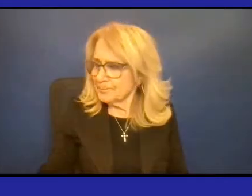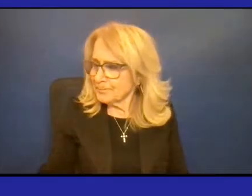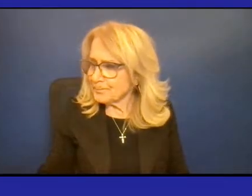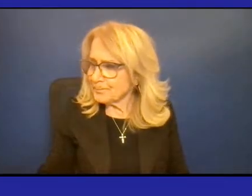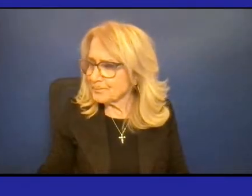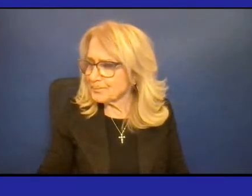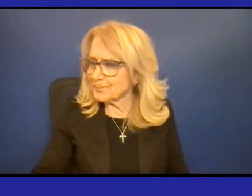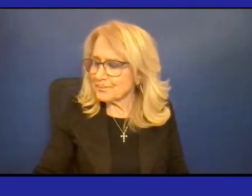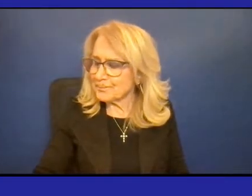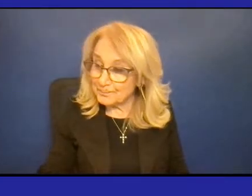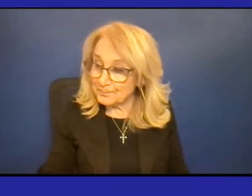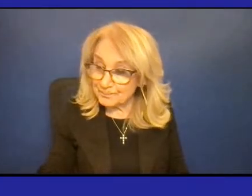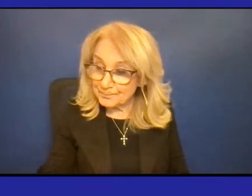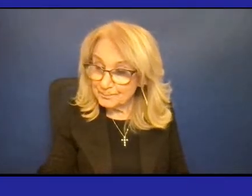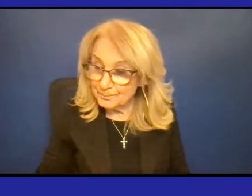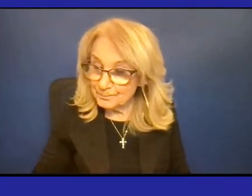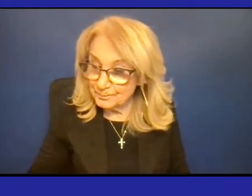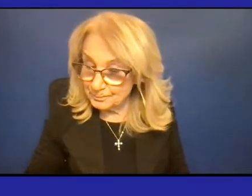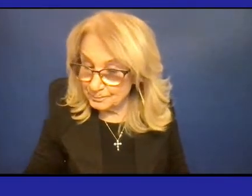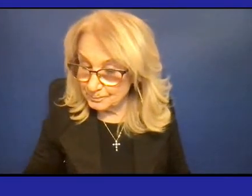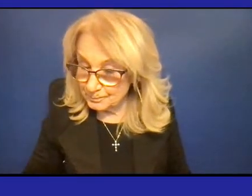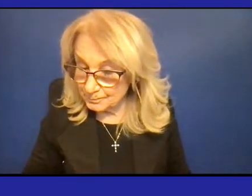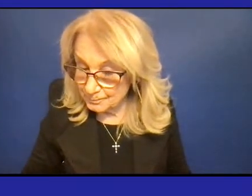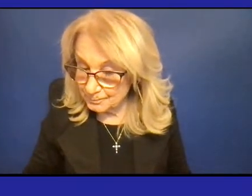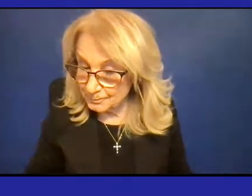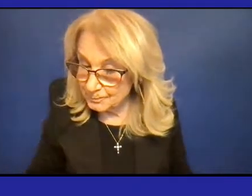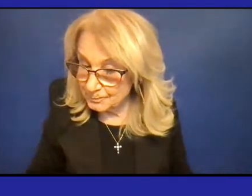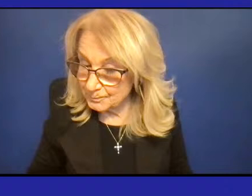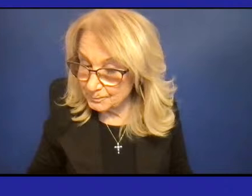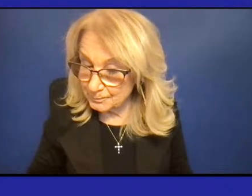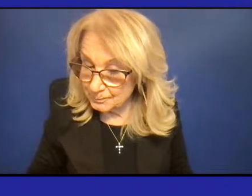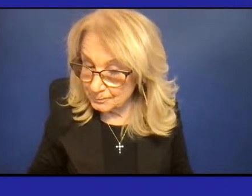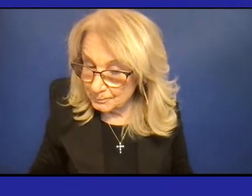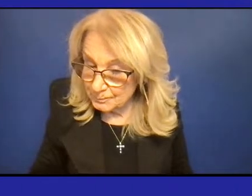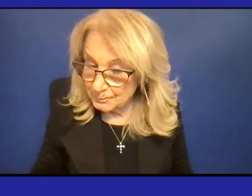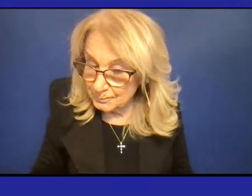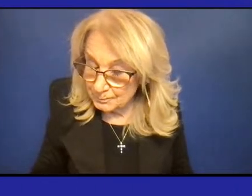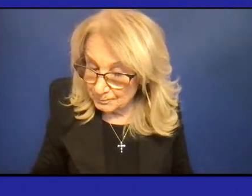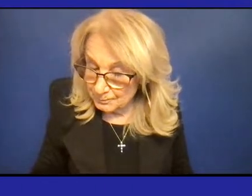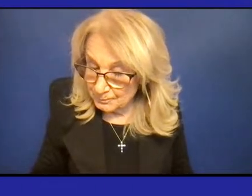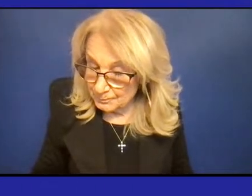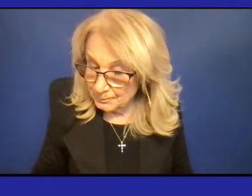is very informative. Yep. Yeah, we can definitely add that.